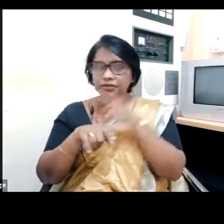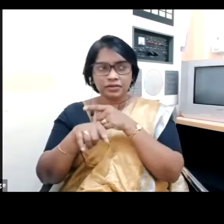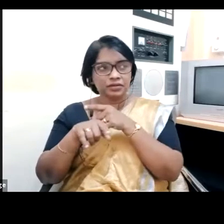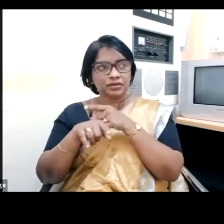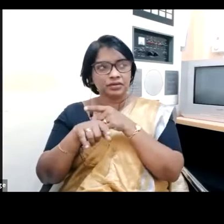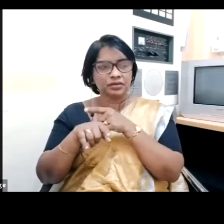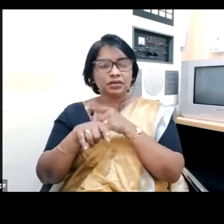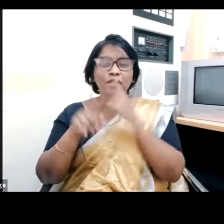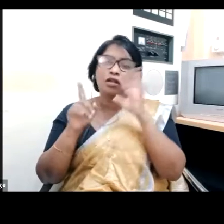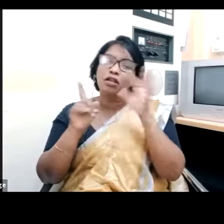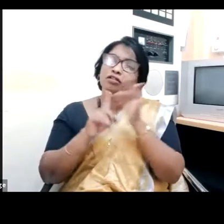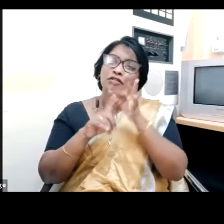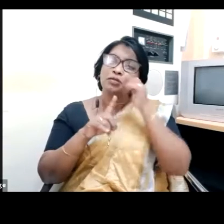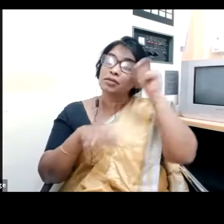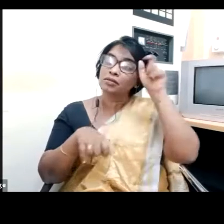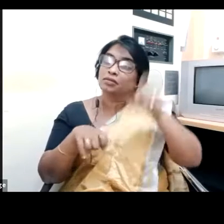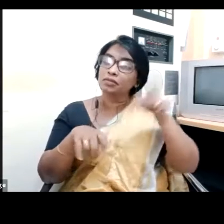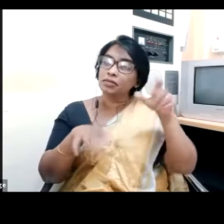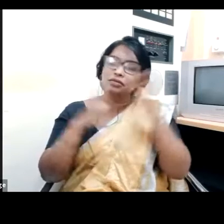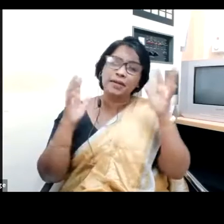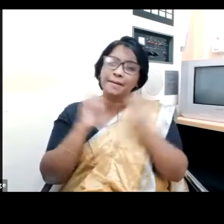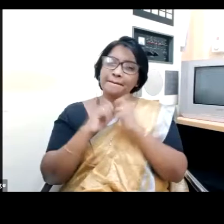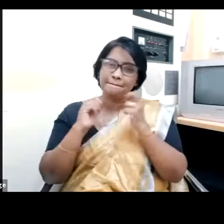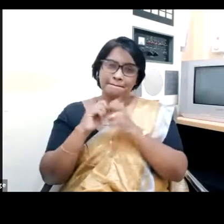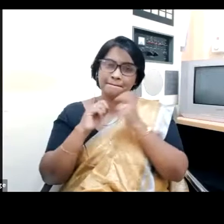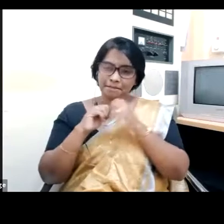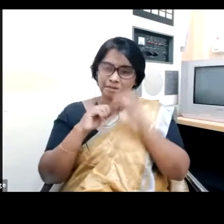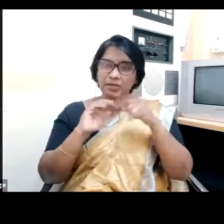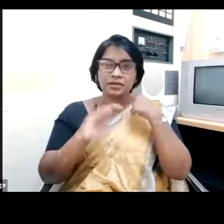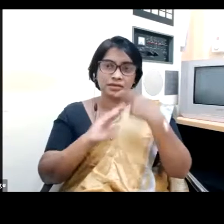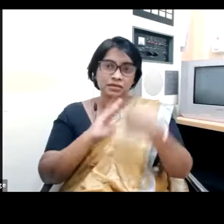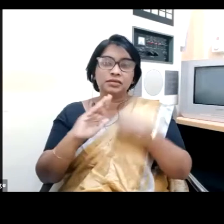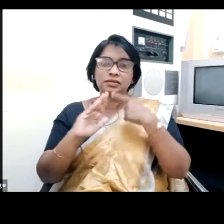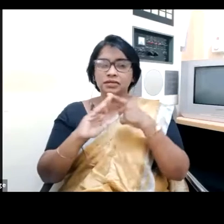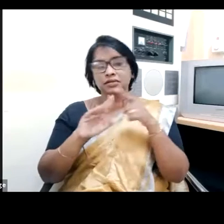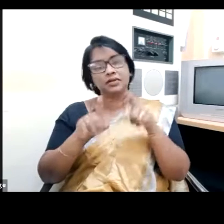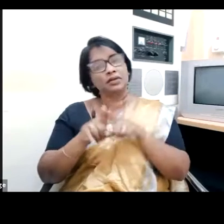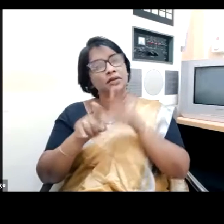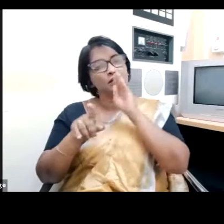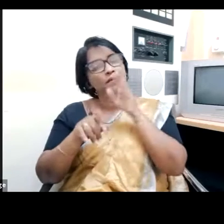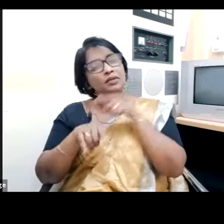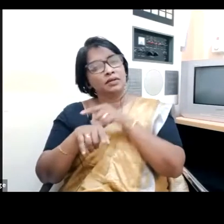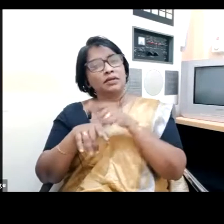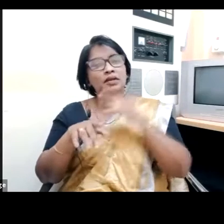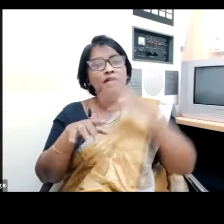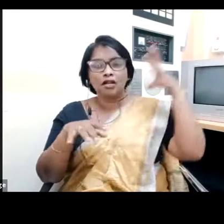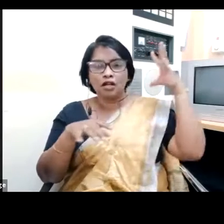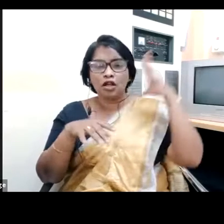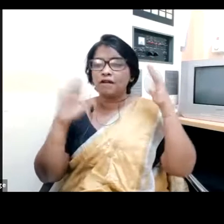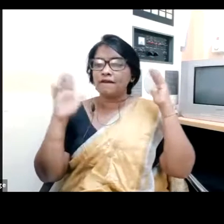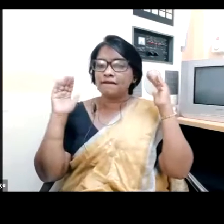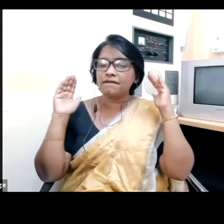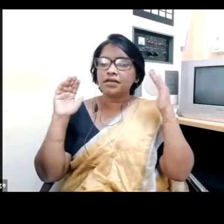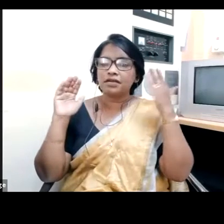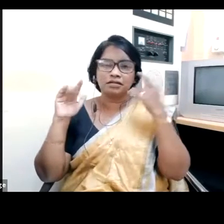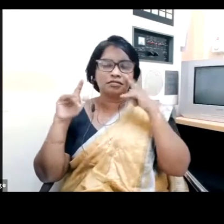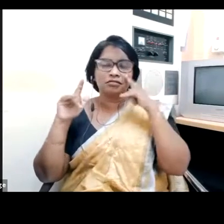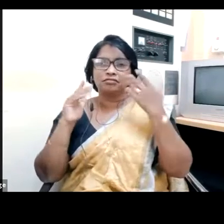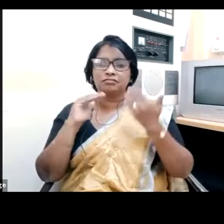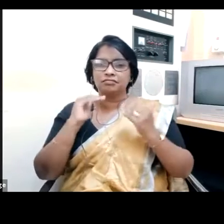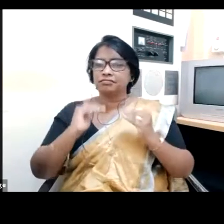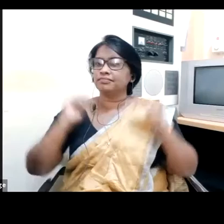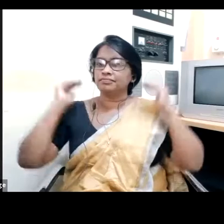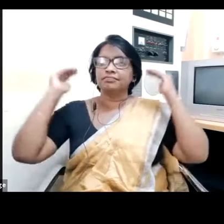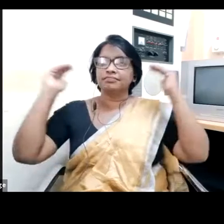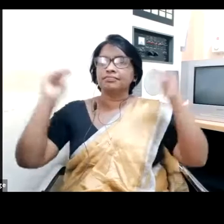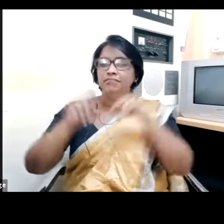high in the climate index, and we are one of the 10 most vulnerable countries where climate